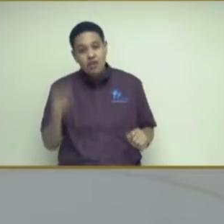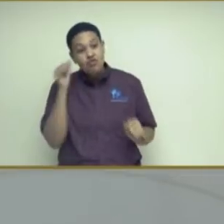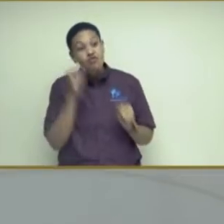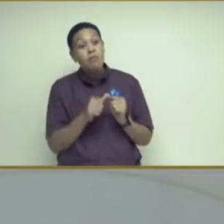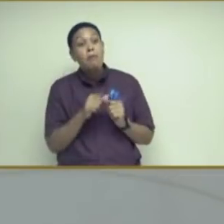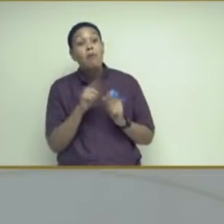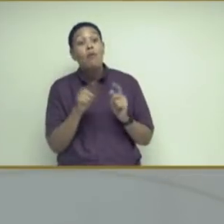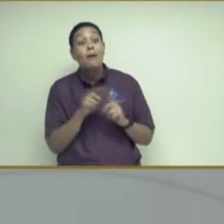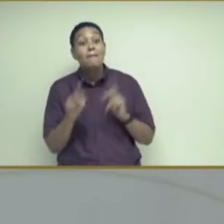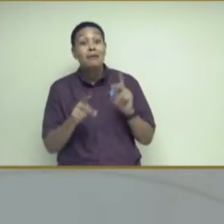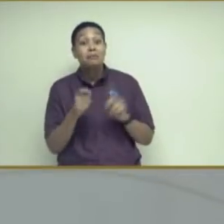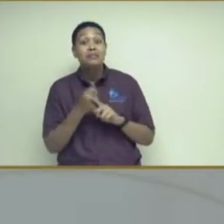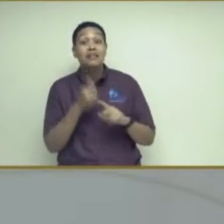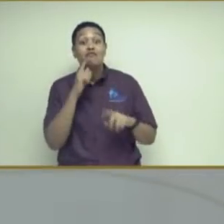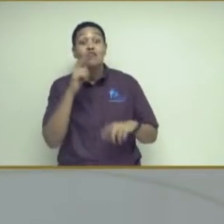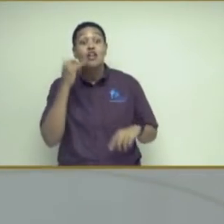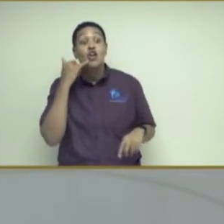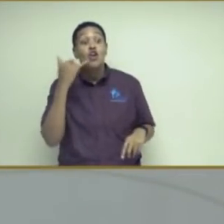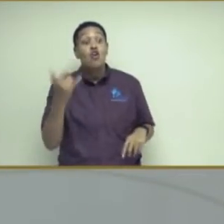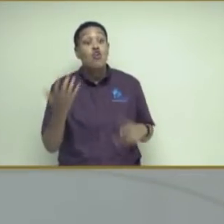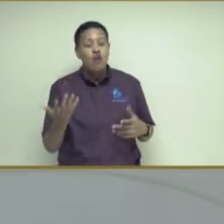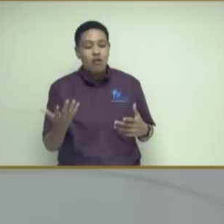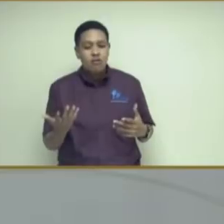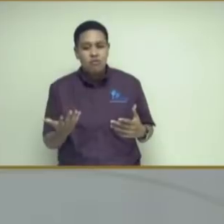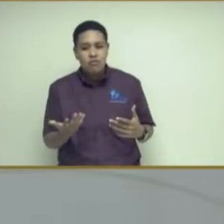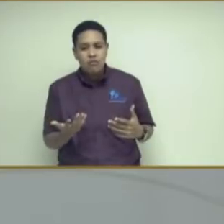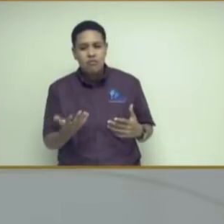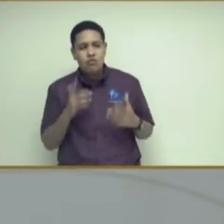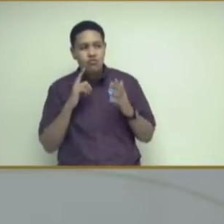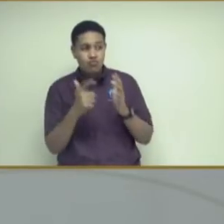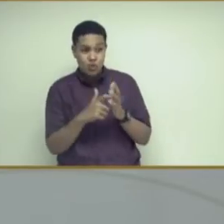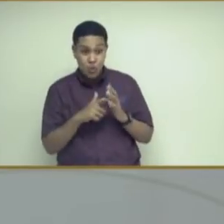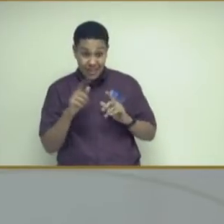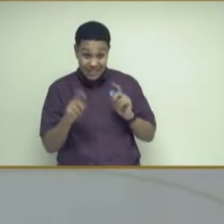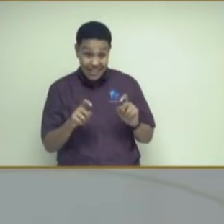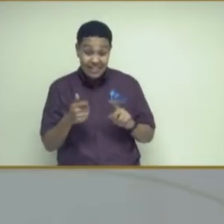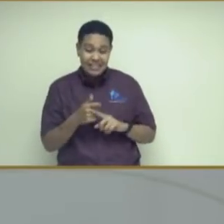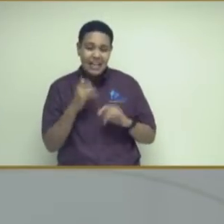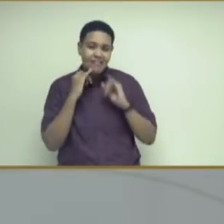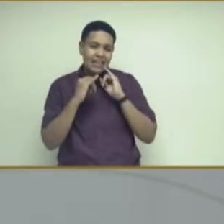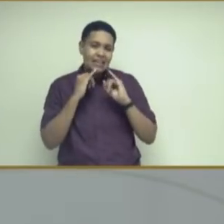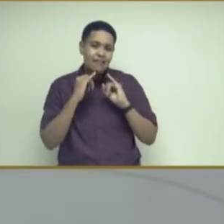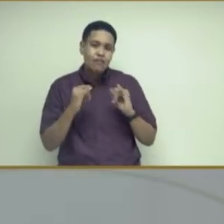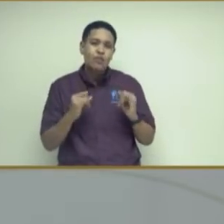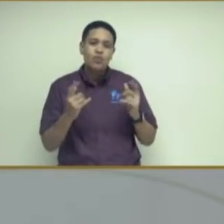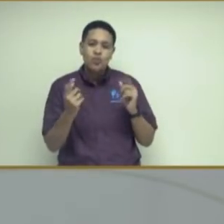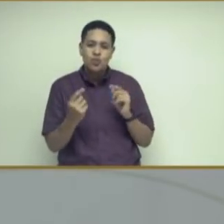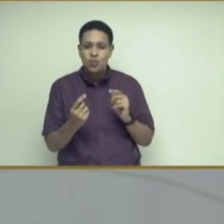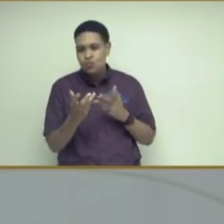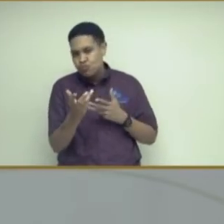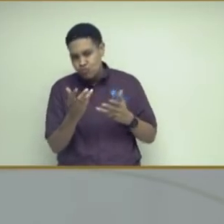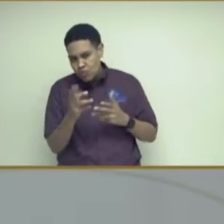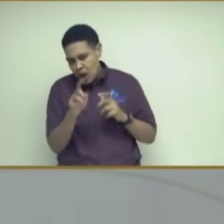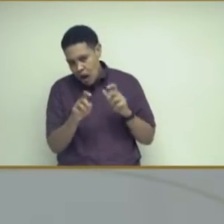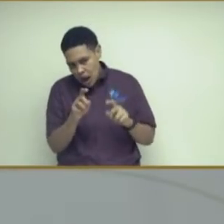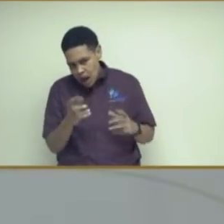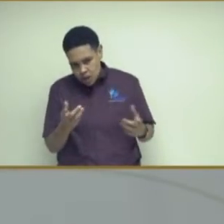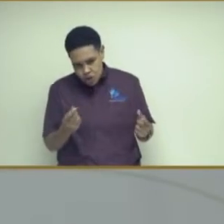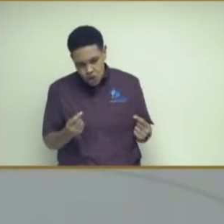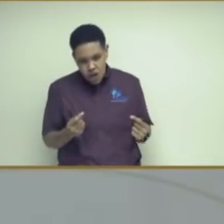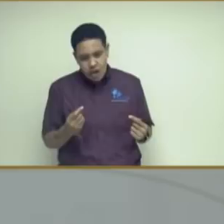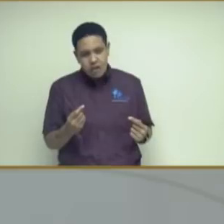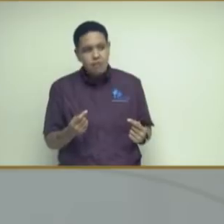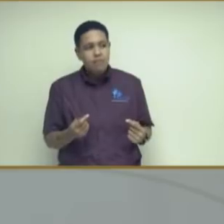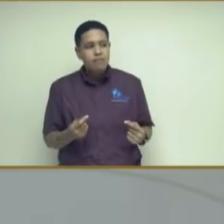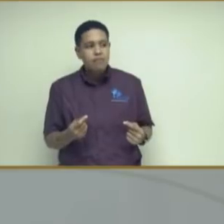when persons do call to request a test, that an interview is conducted. So,